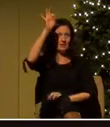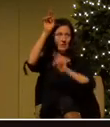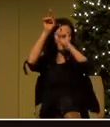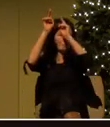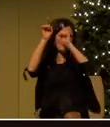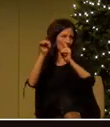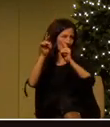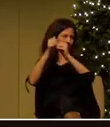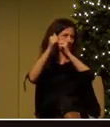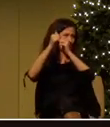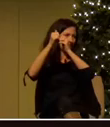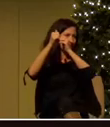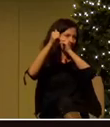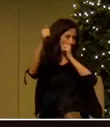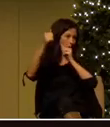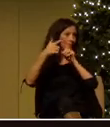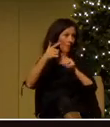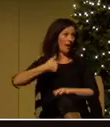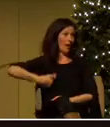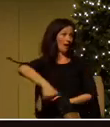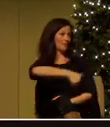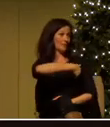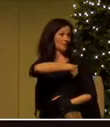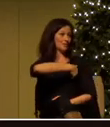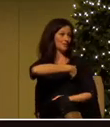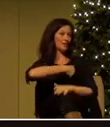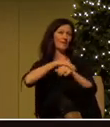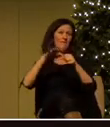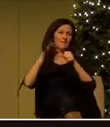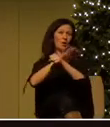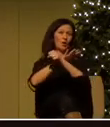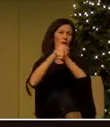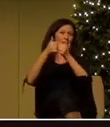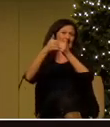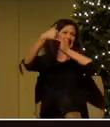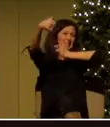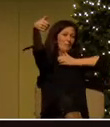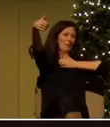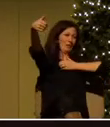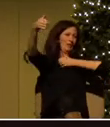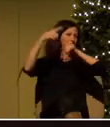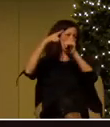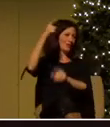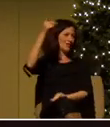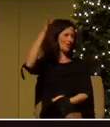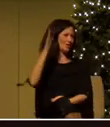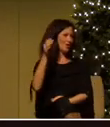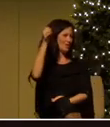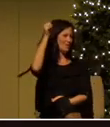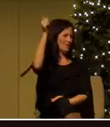person separate from ourselves, completely other, God,